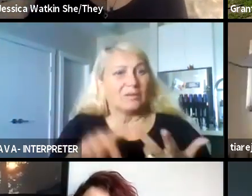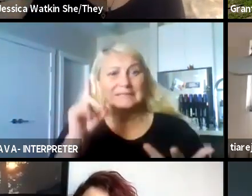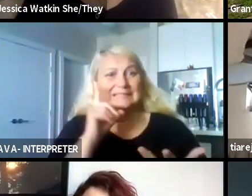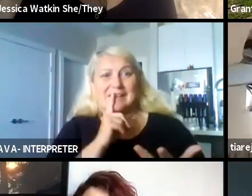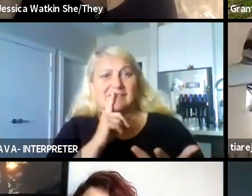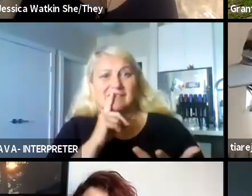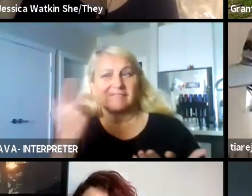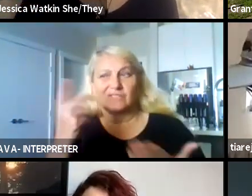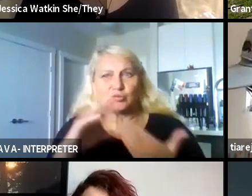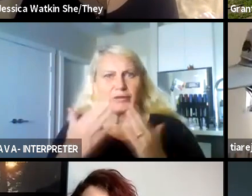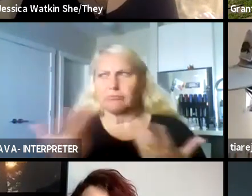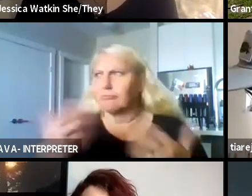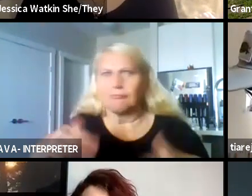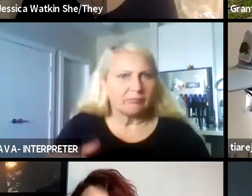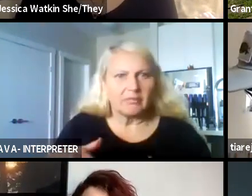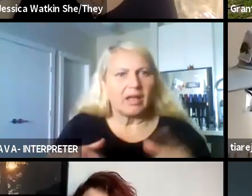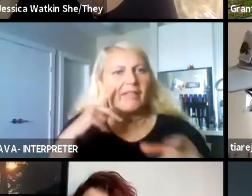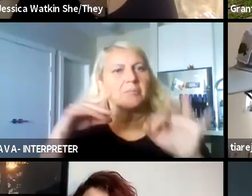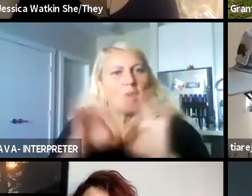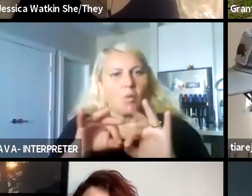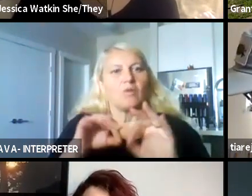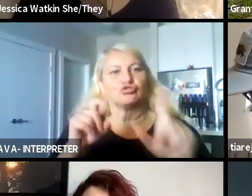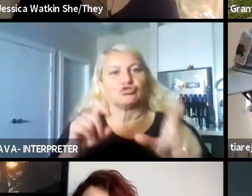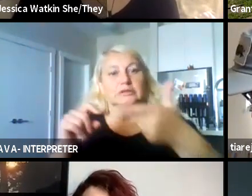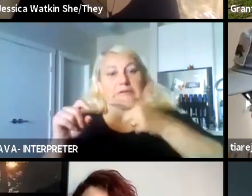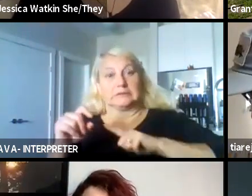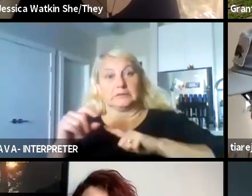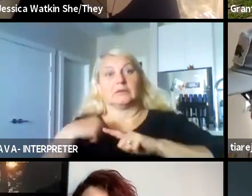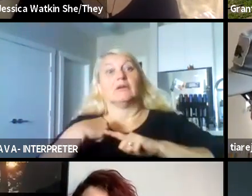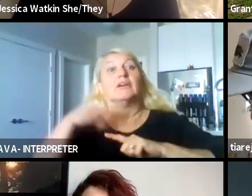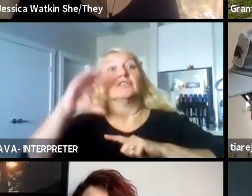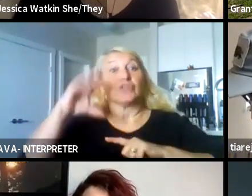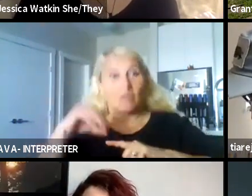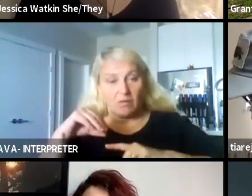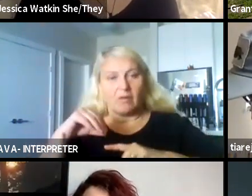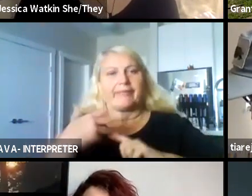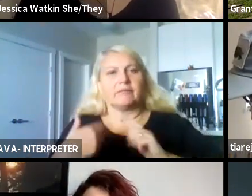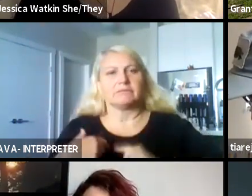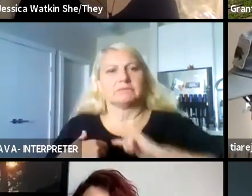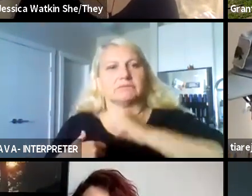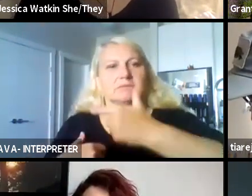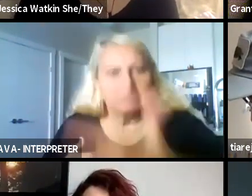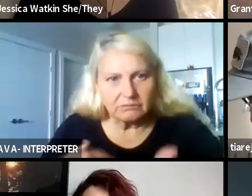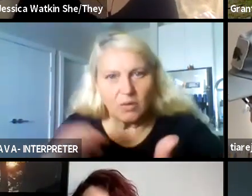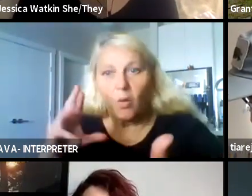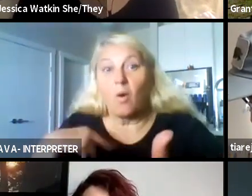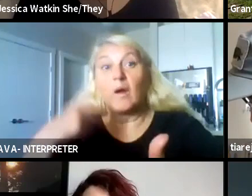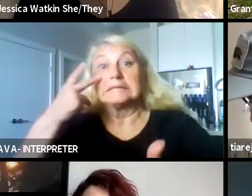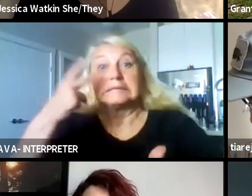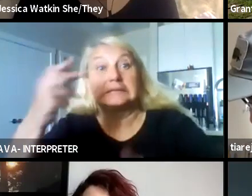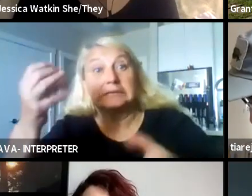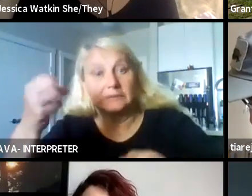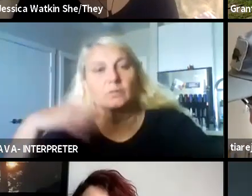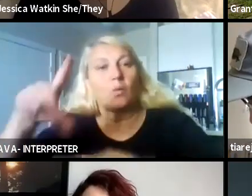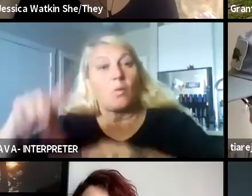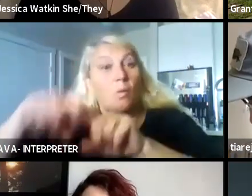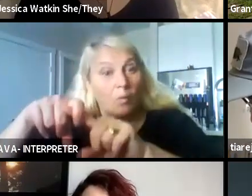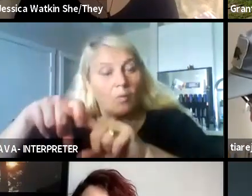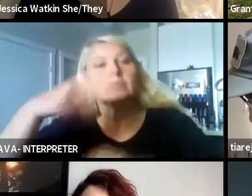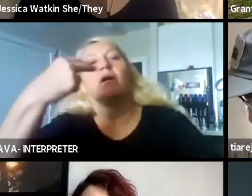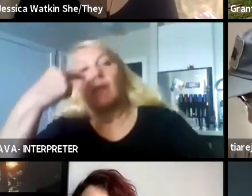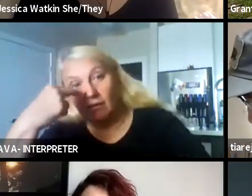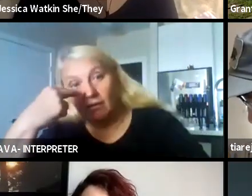way to indicate I'm done speaking, the next person can speak. You'll also note that people have been asking, can you hear me? This